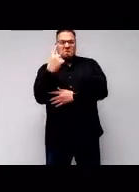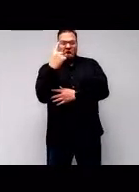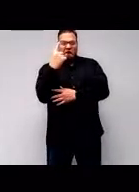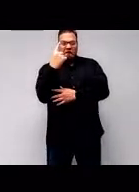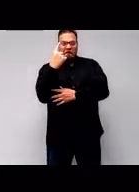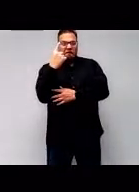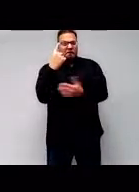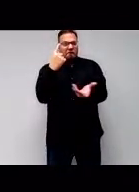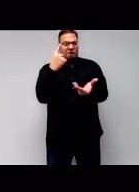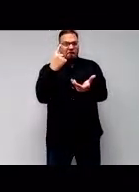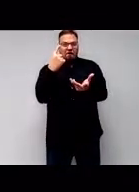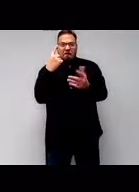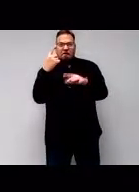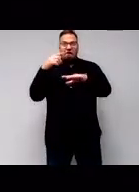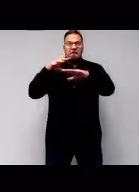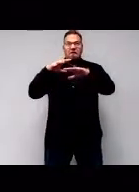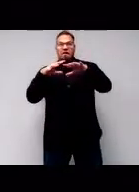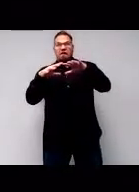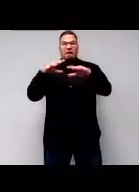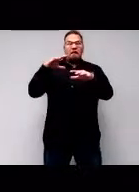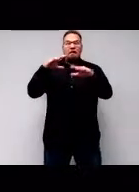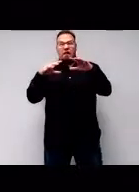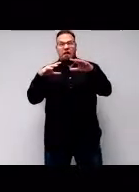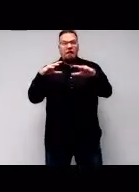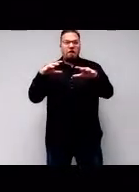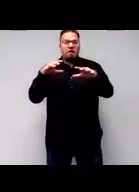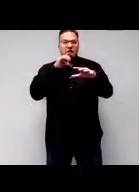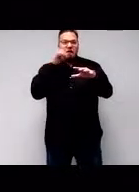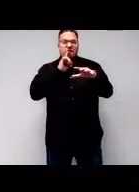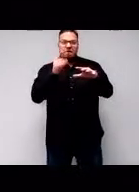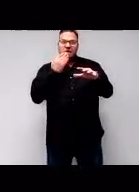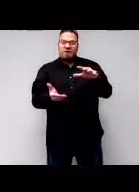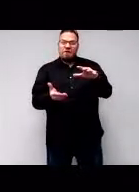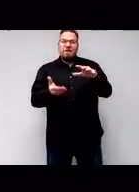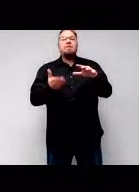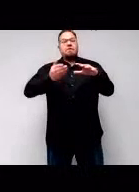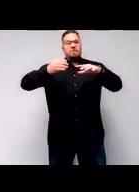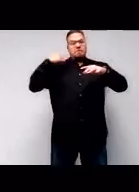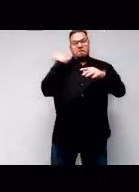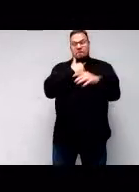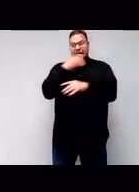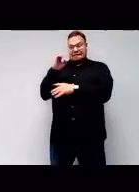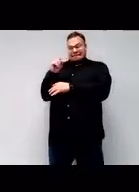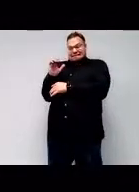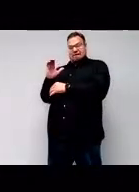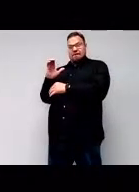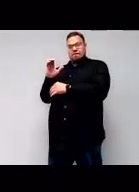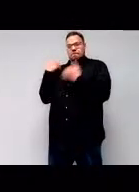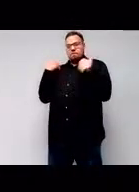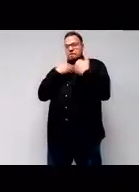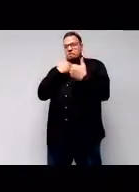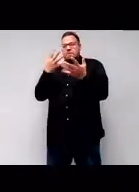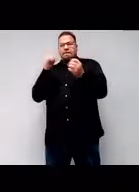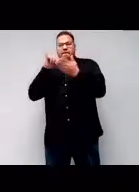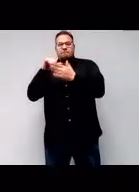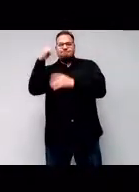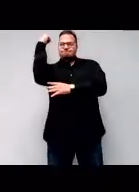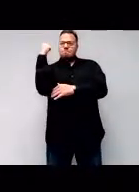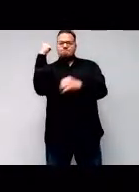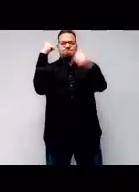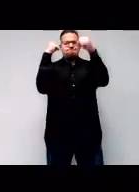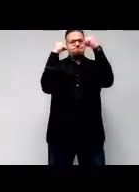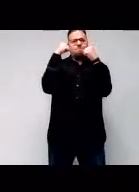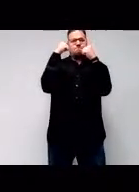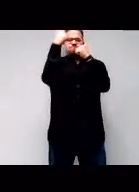doesn't hold up out in the workforce. So at CTEC, what we strive to do is create that strong academic leg without neglecting, giving equal weight